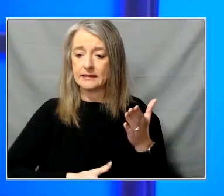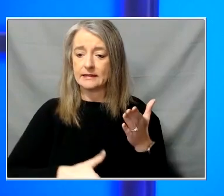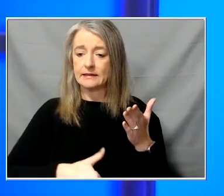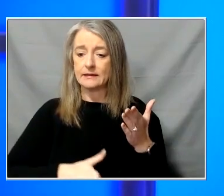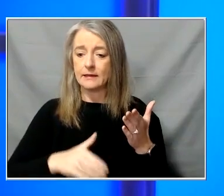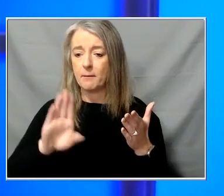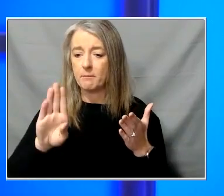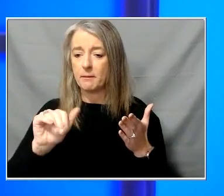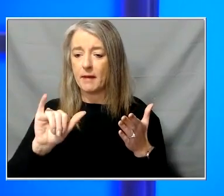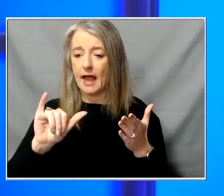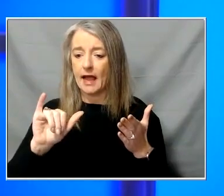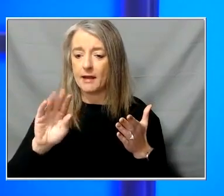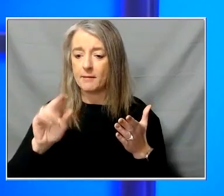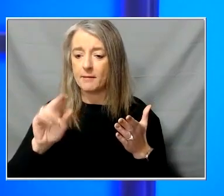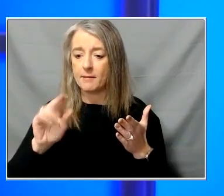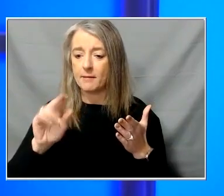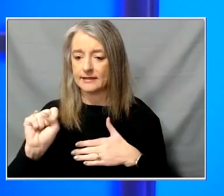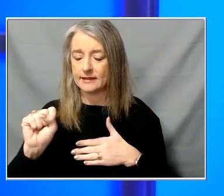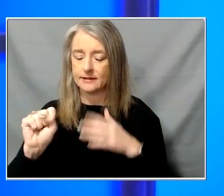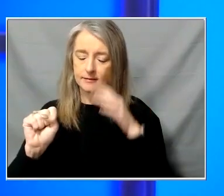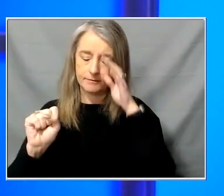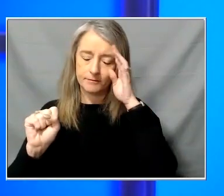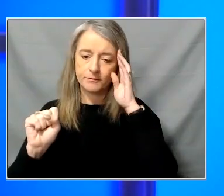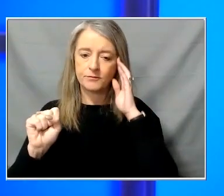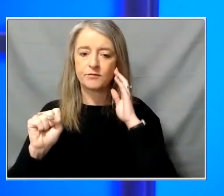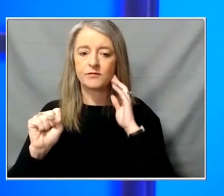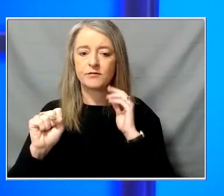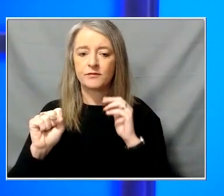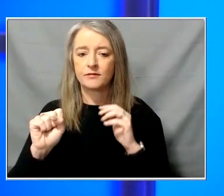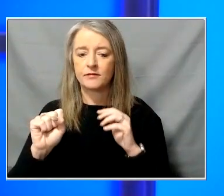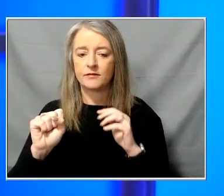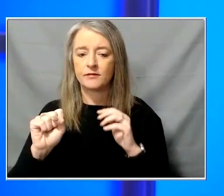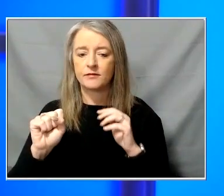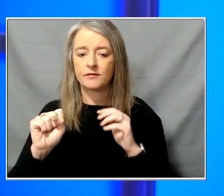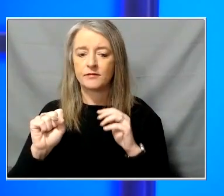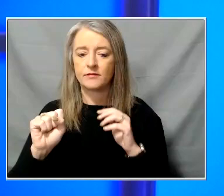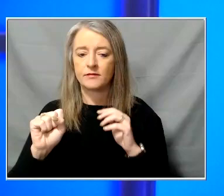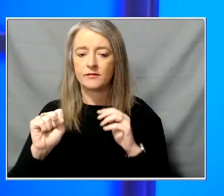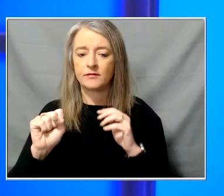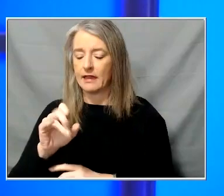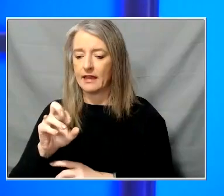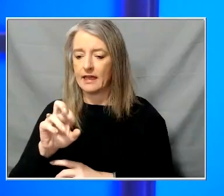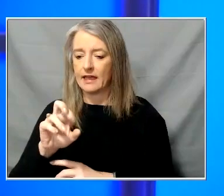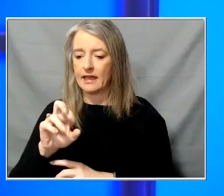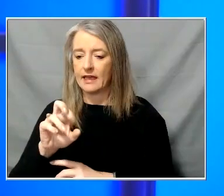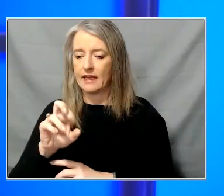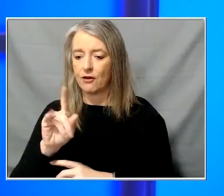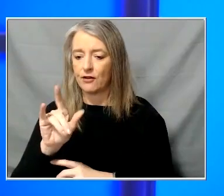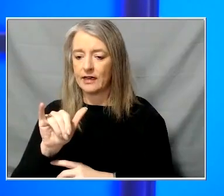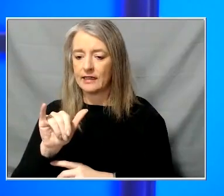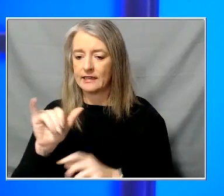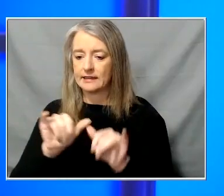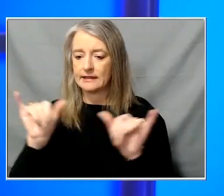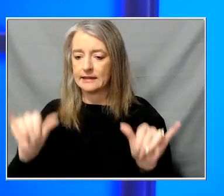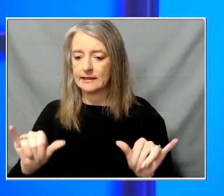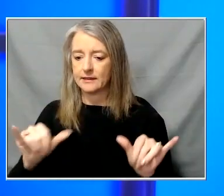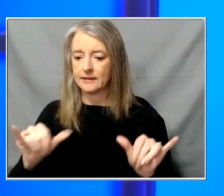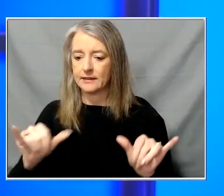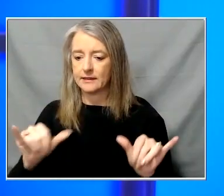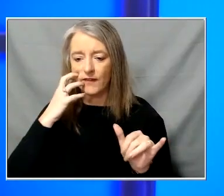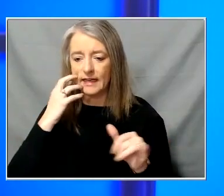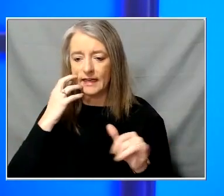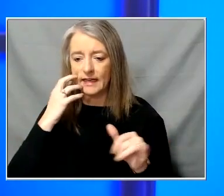the currency that the biliary system deals with is fat. And if it's processing a lot of it, you can